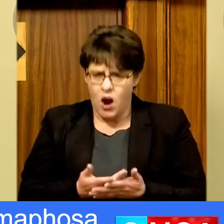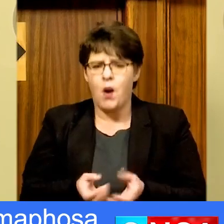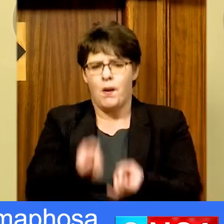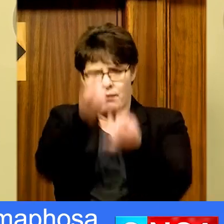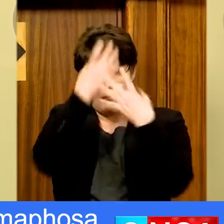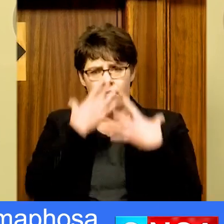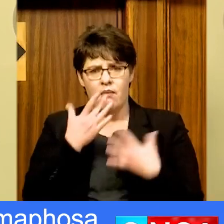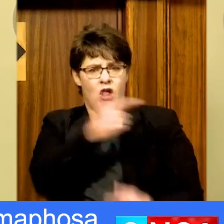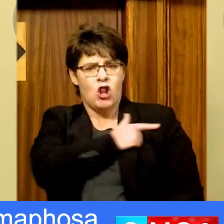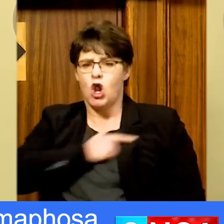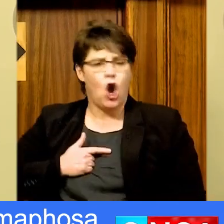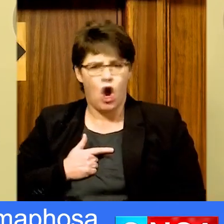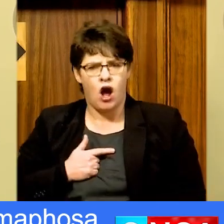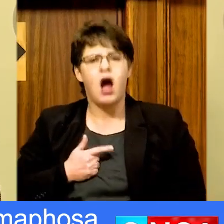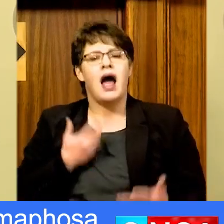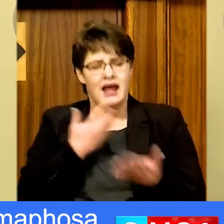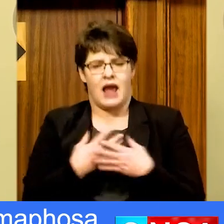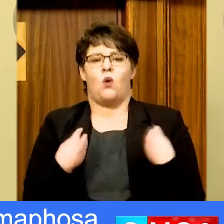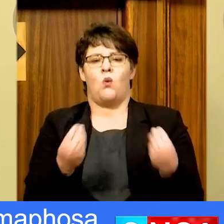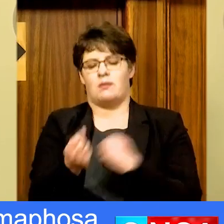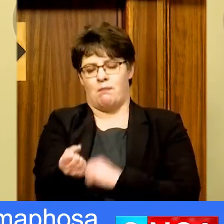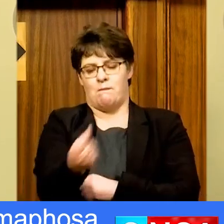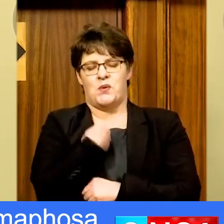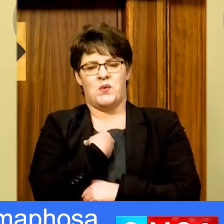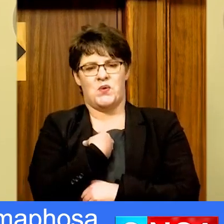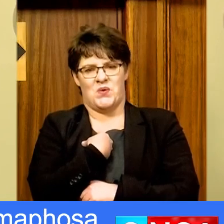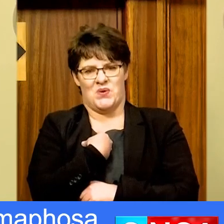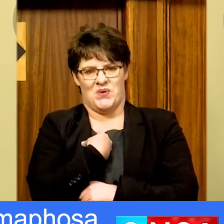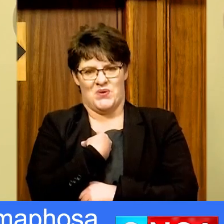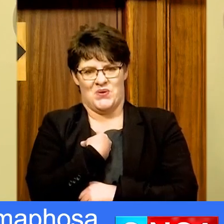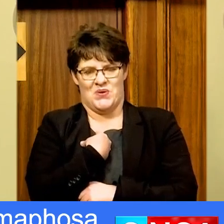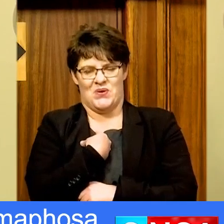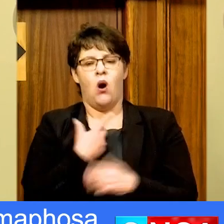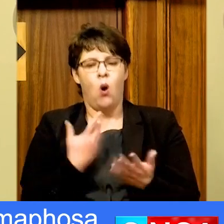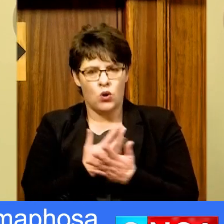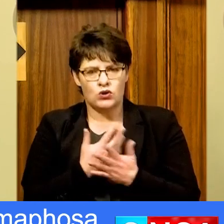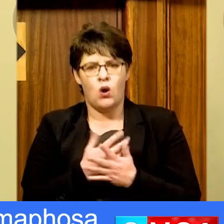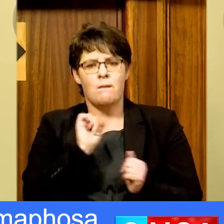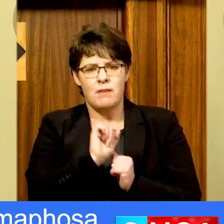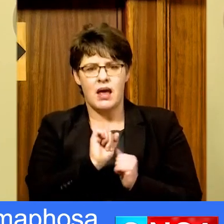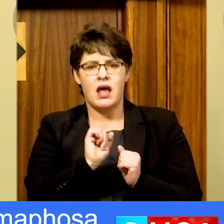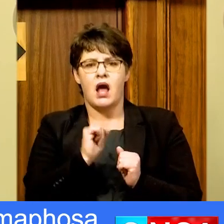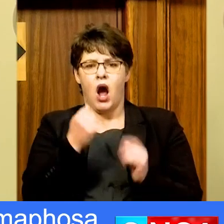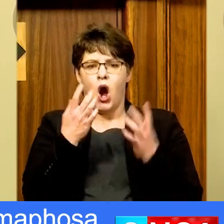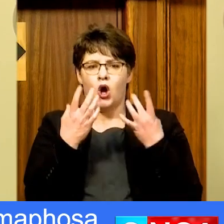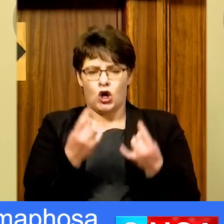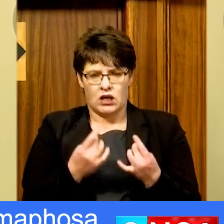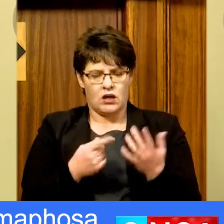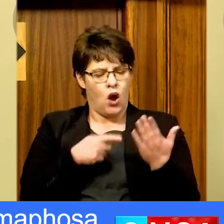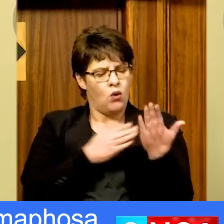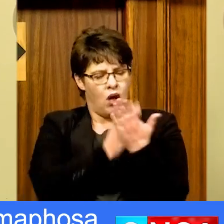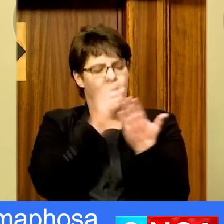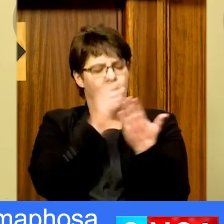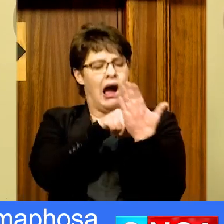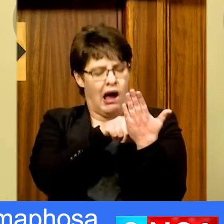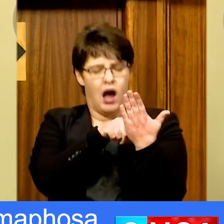result via WhatsApp and provide details of their contacts through this